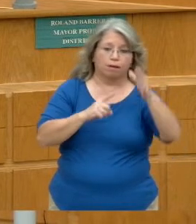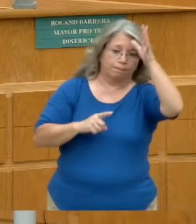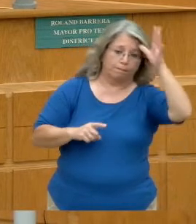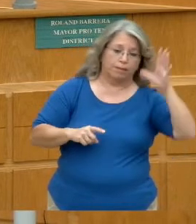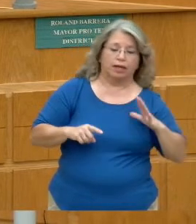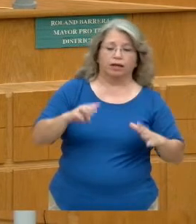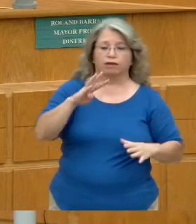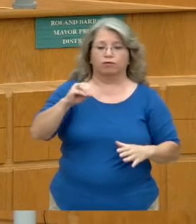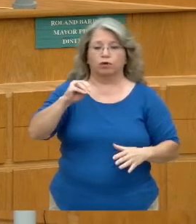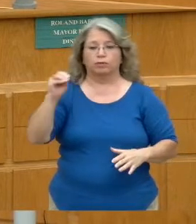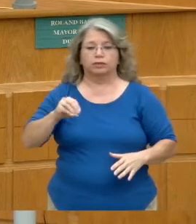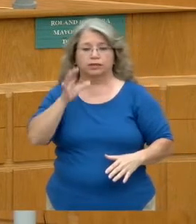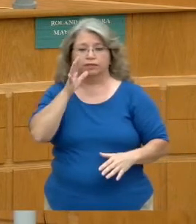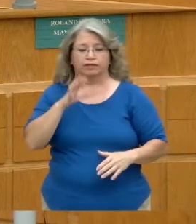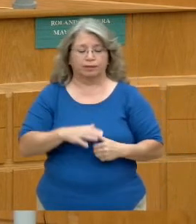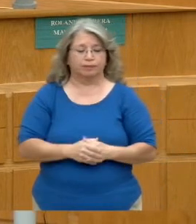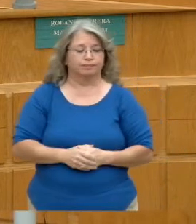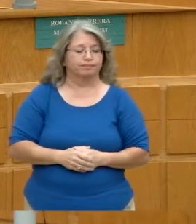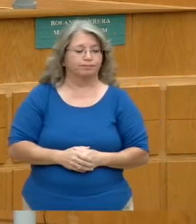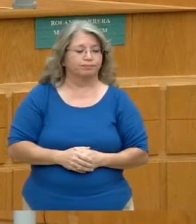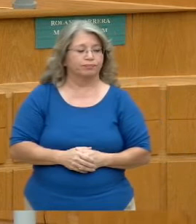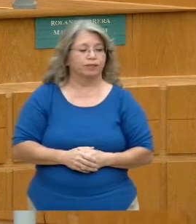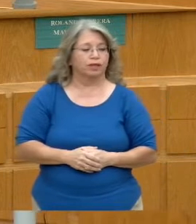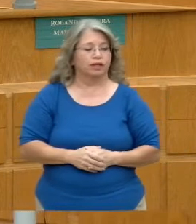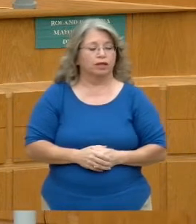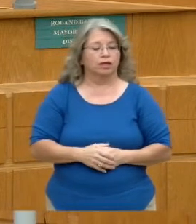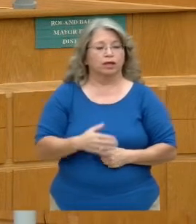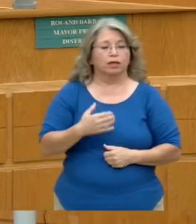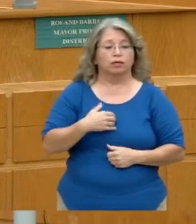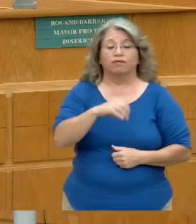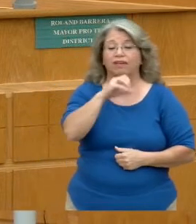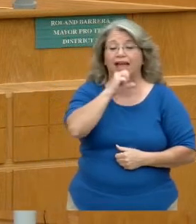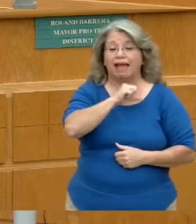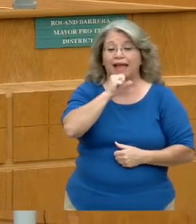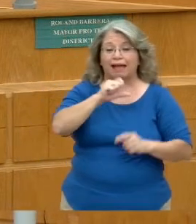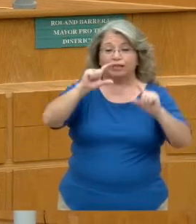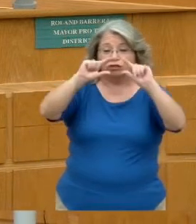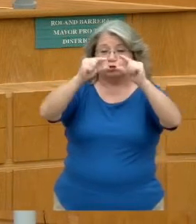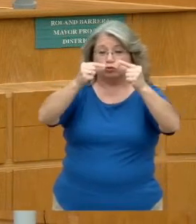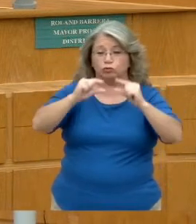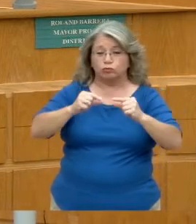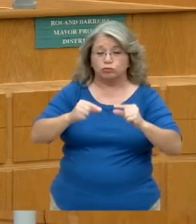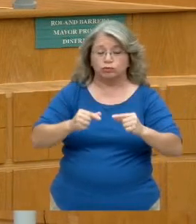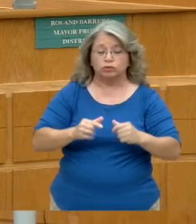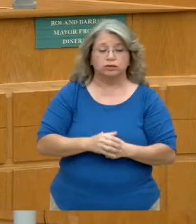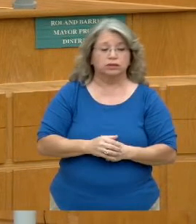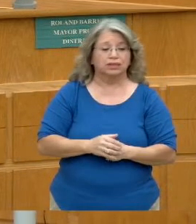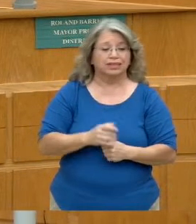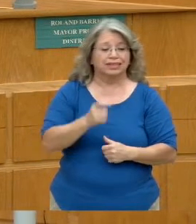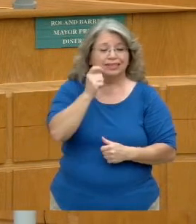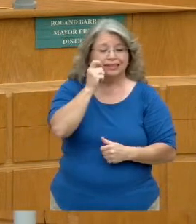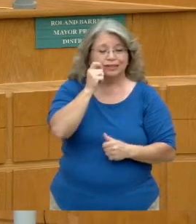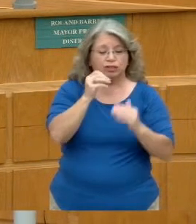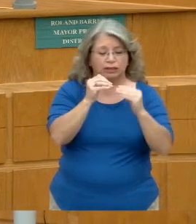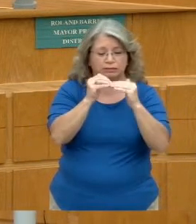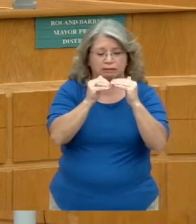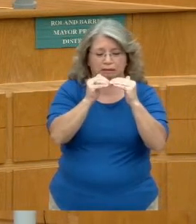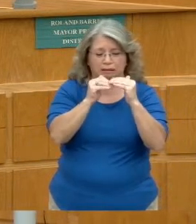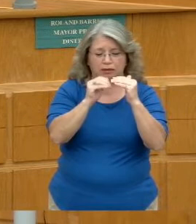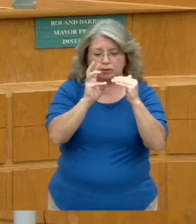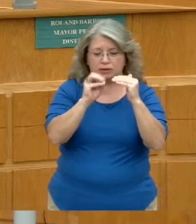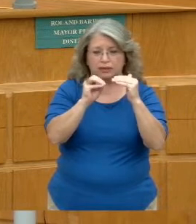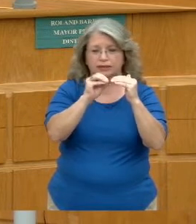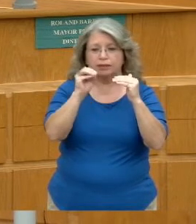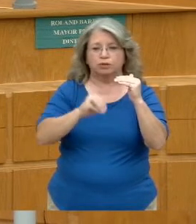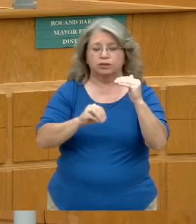And then we track this by age. There's 9 different age categories, and 60%, just under 60%, are in 3